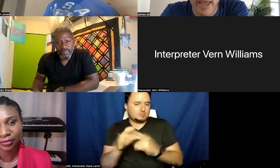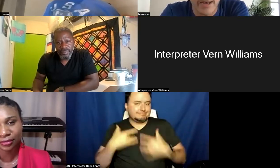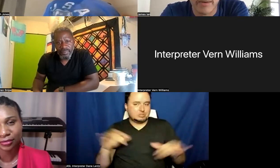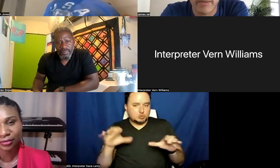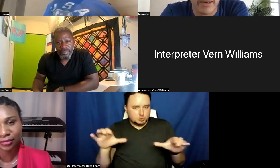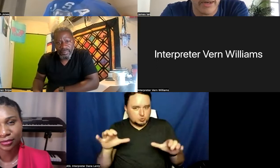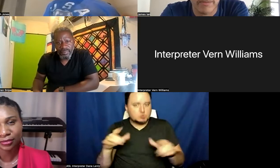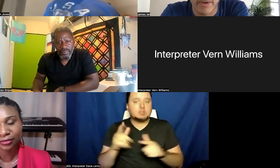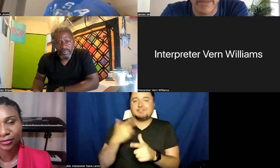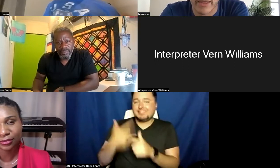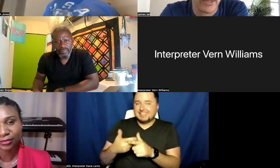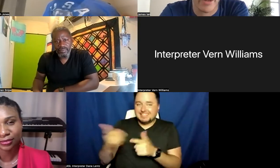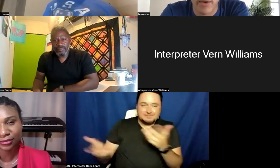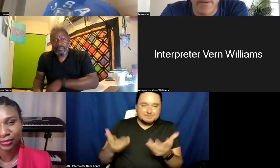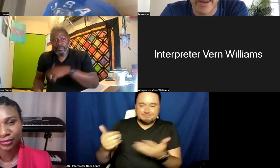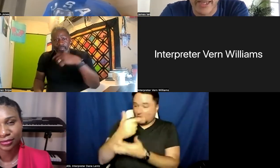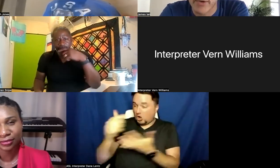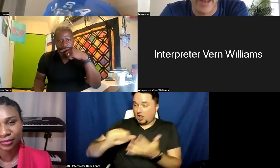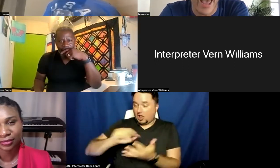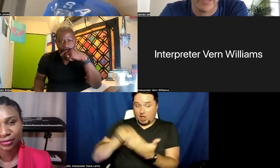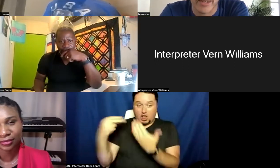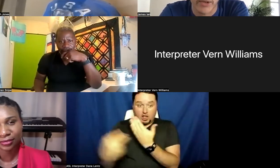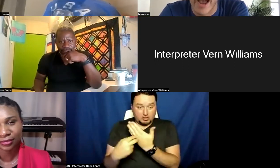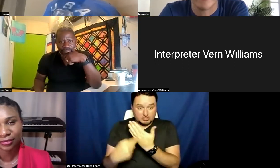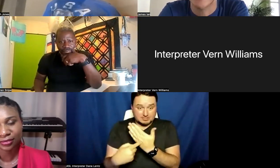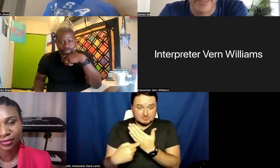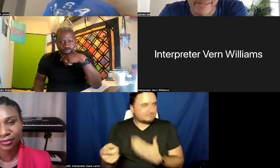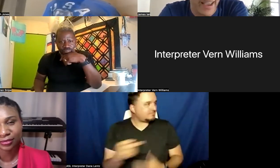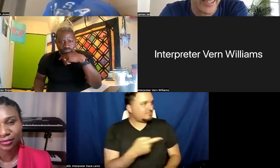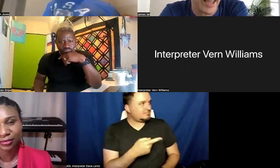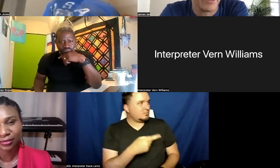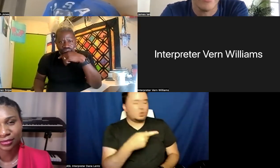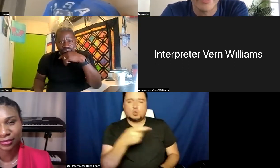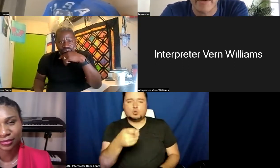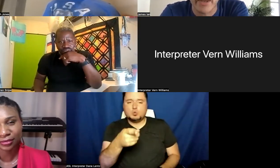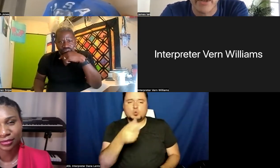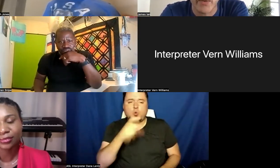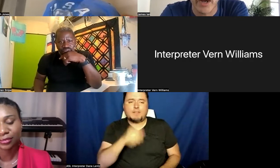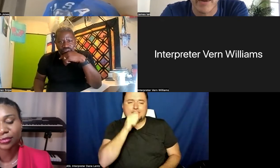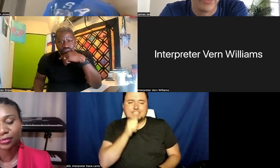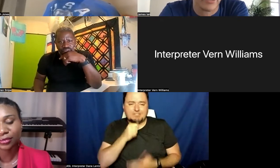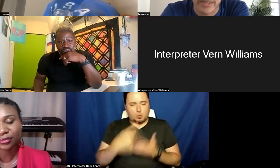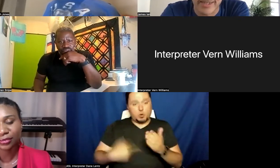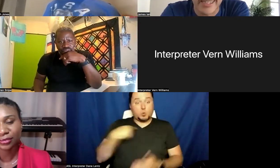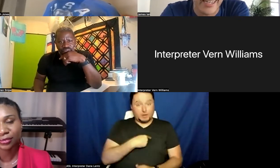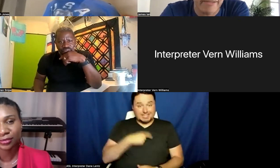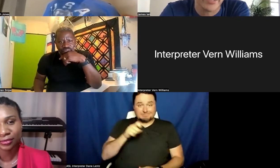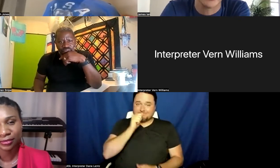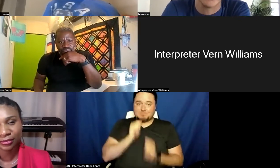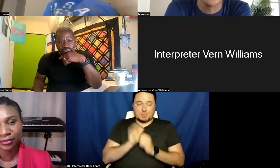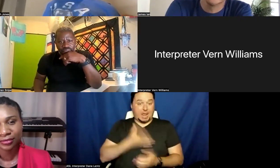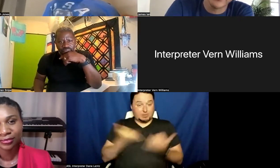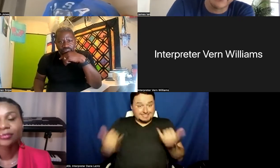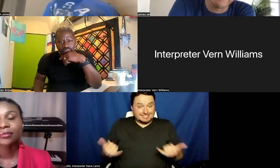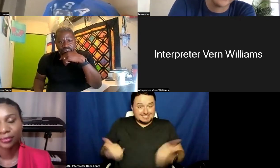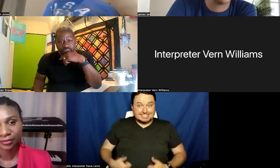But then, on the other side of the coin, like you don't have to suffer the effects that we do with our existence and living.